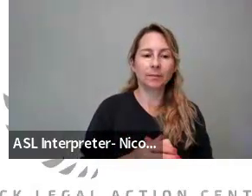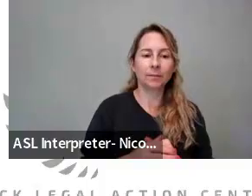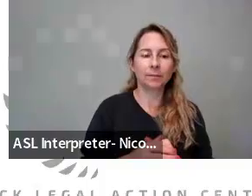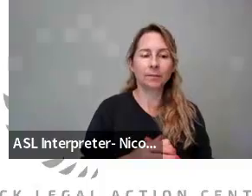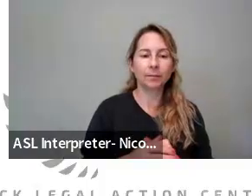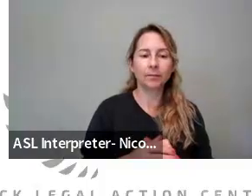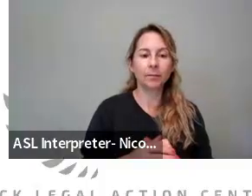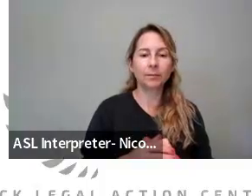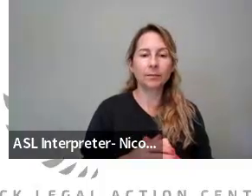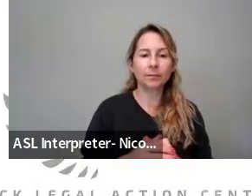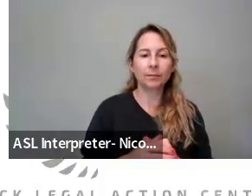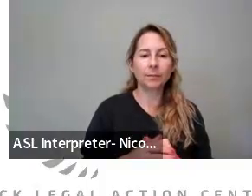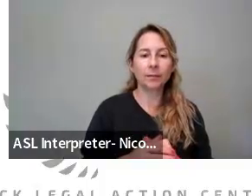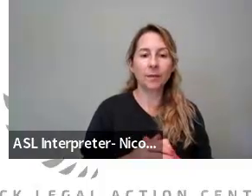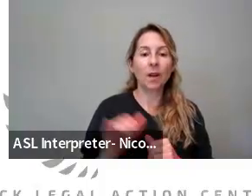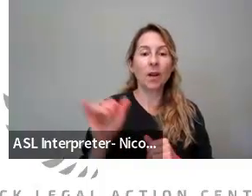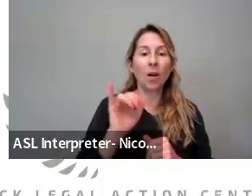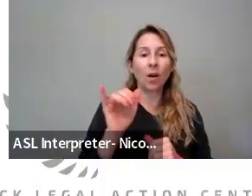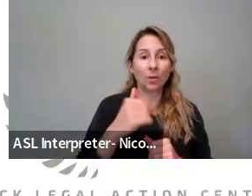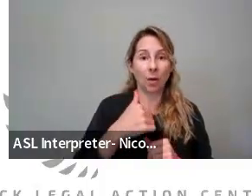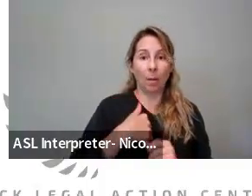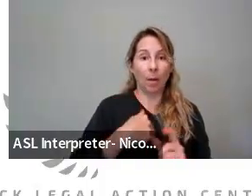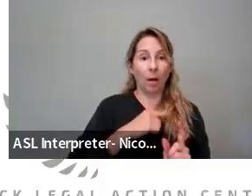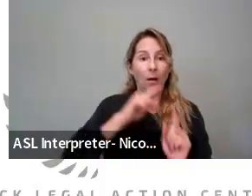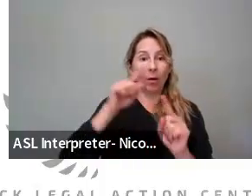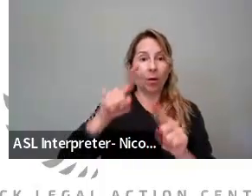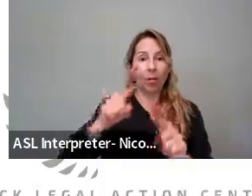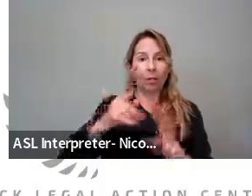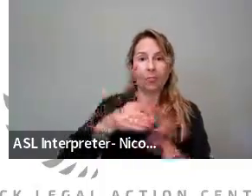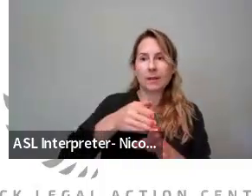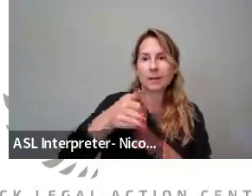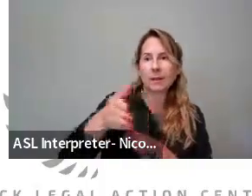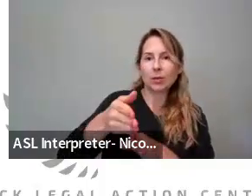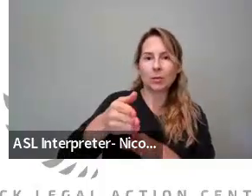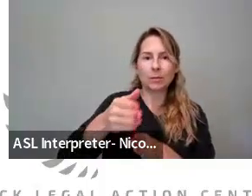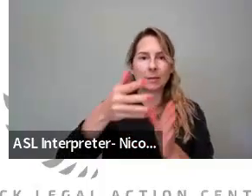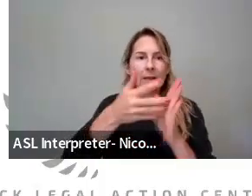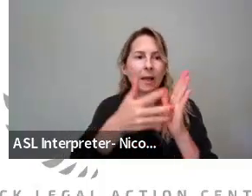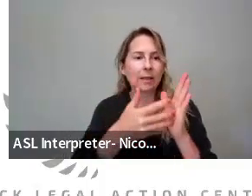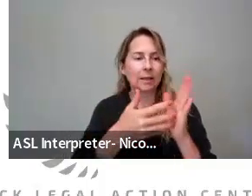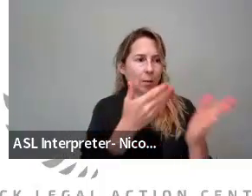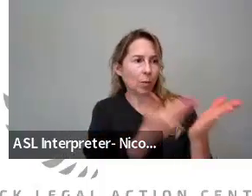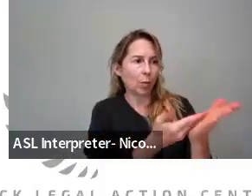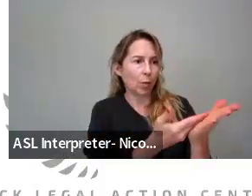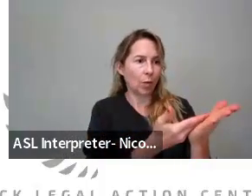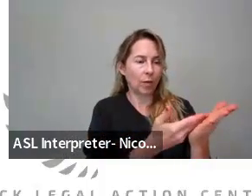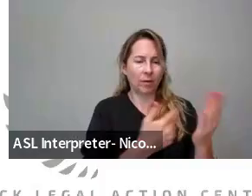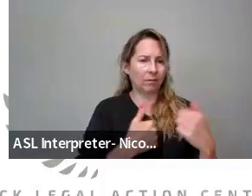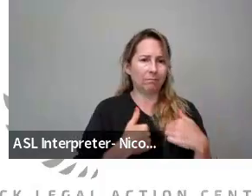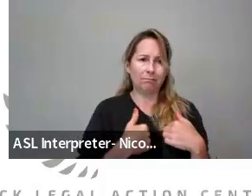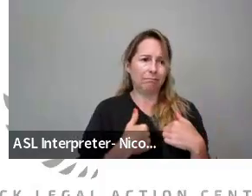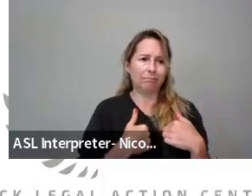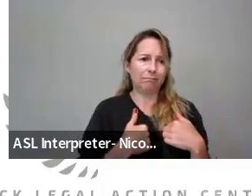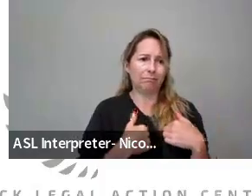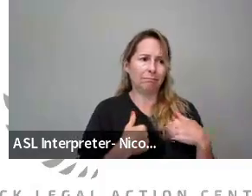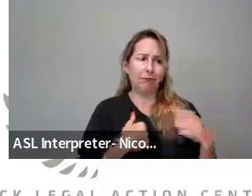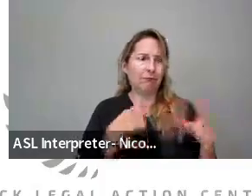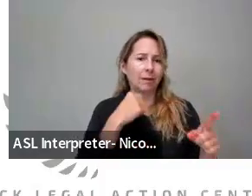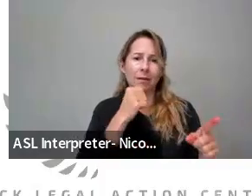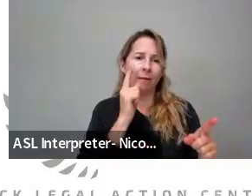any place and do any particular specialized test to prove to you that my disability is